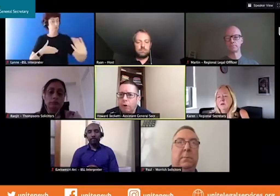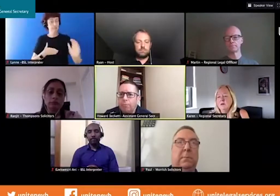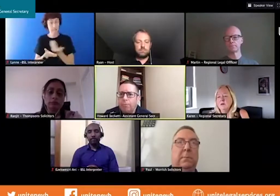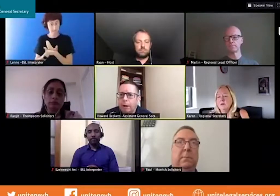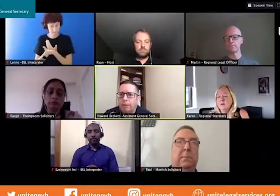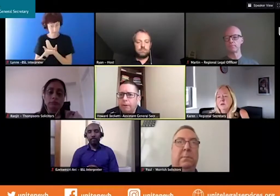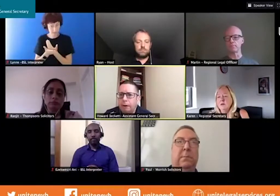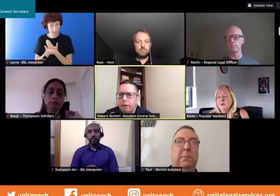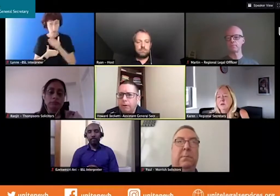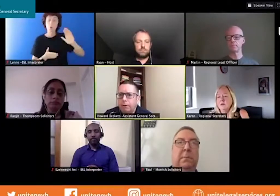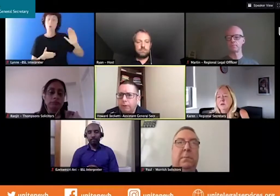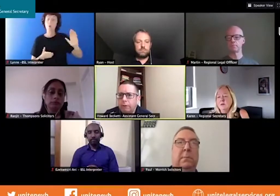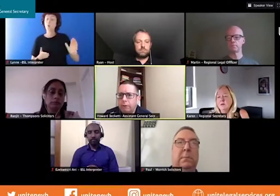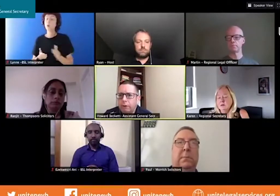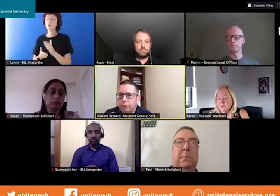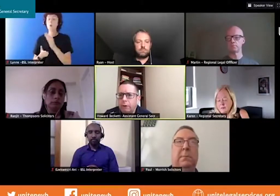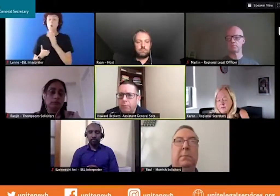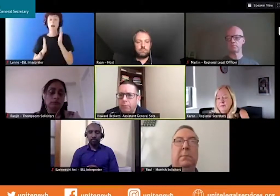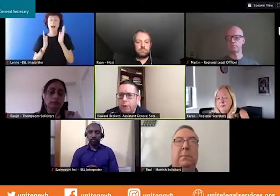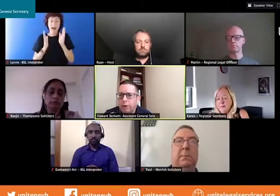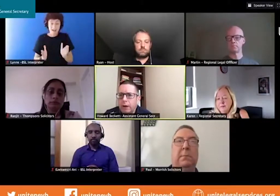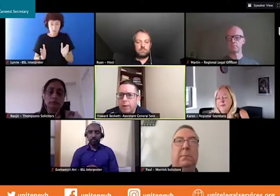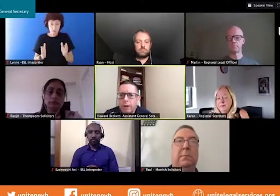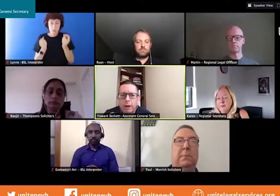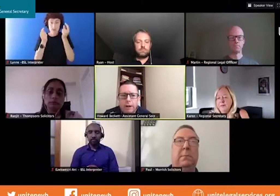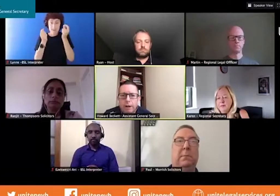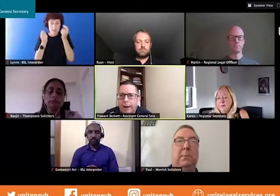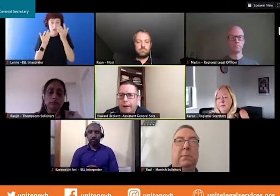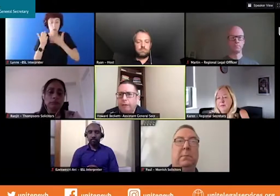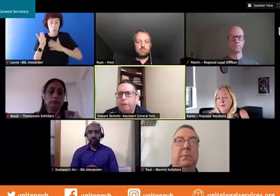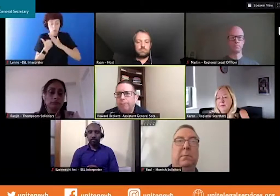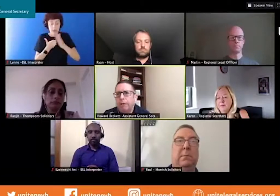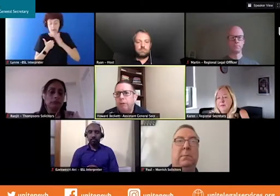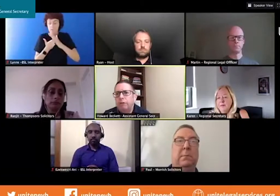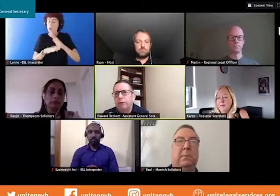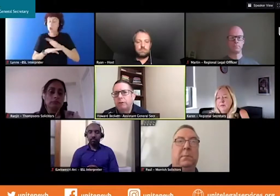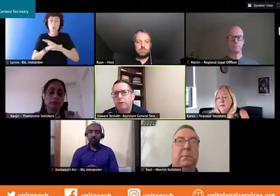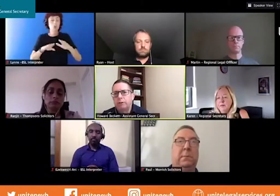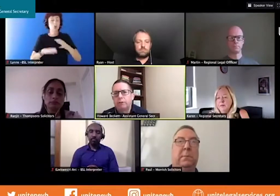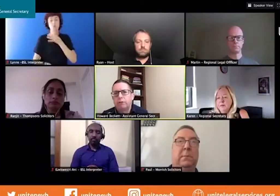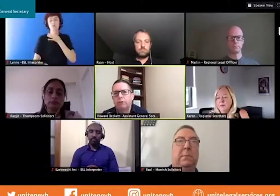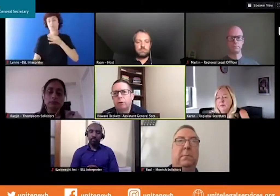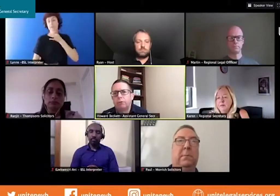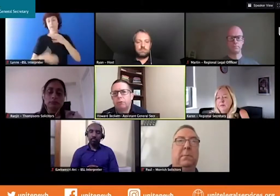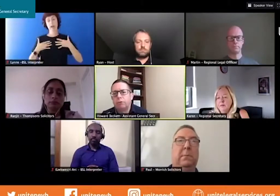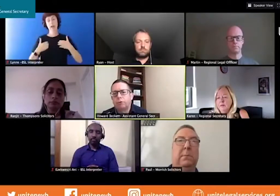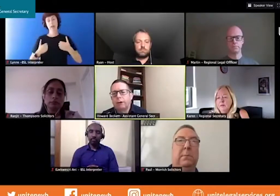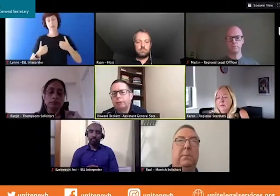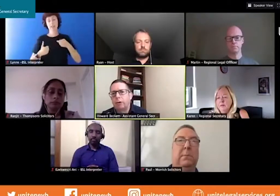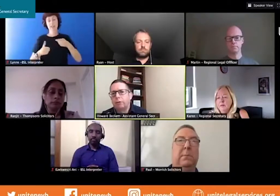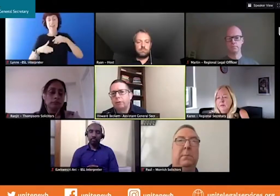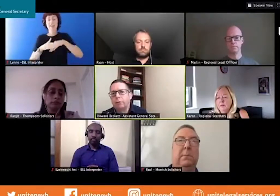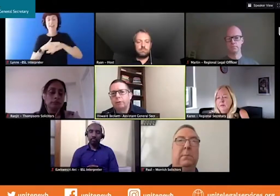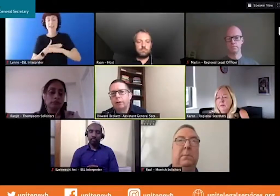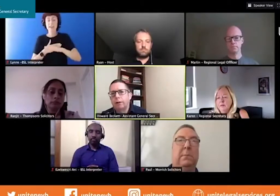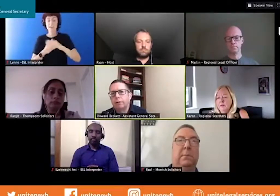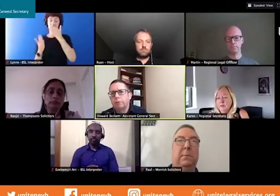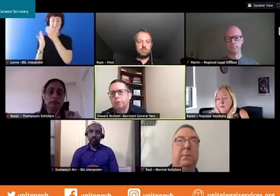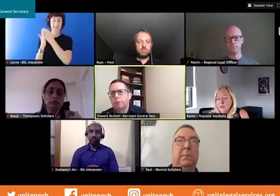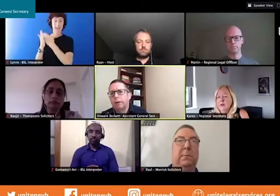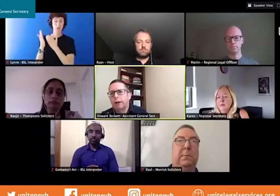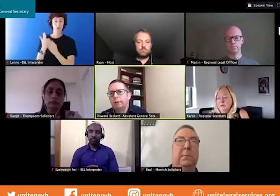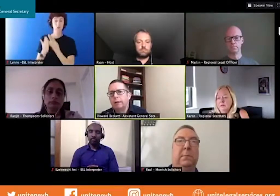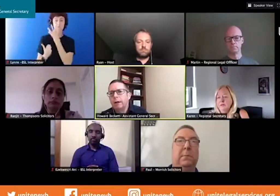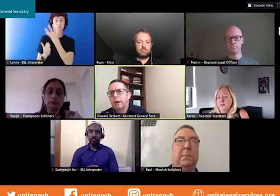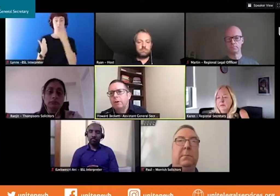not place their health at risk at the current moment in time. That is in statute, section 44 and section 100 of the relevant